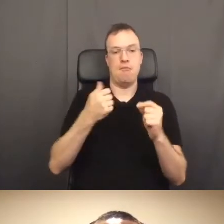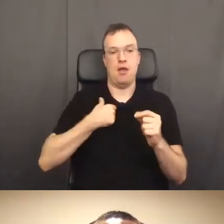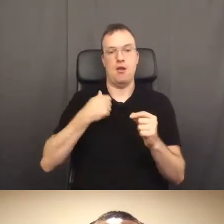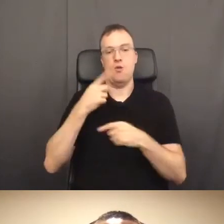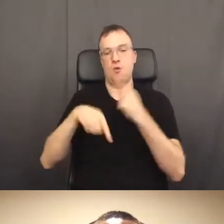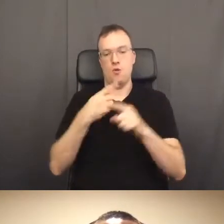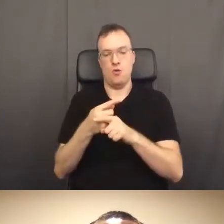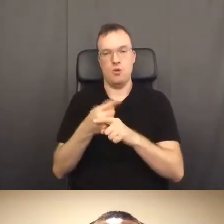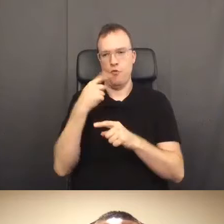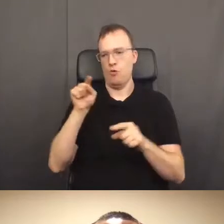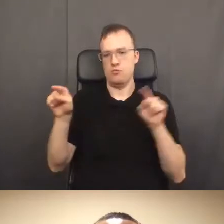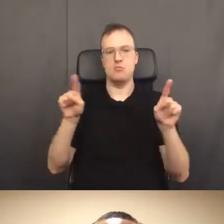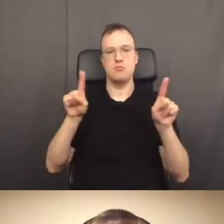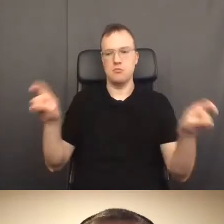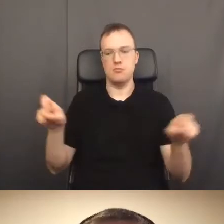for both of you.